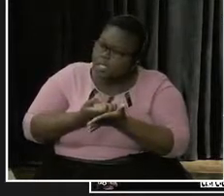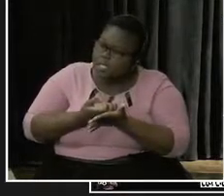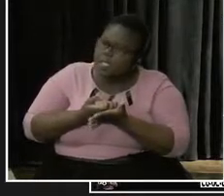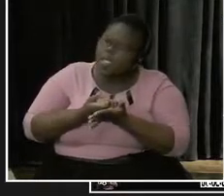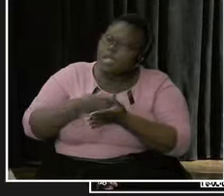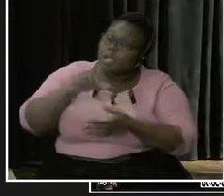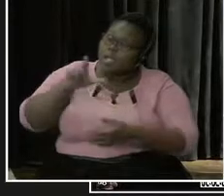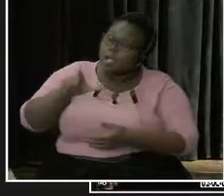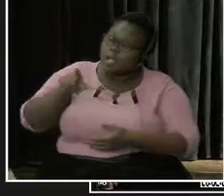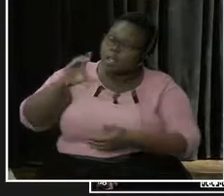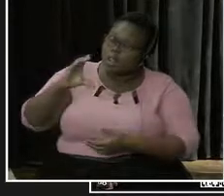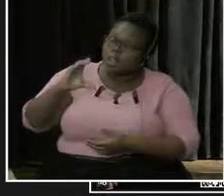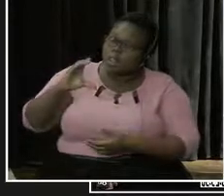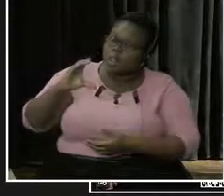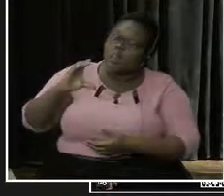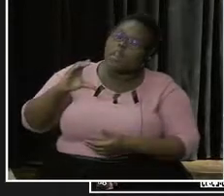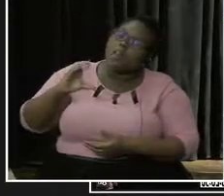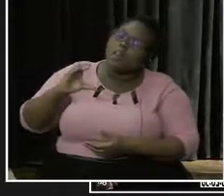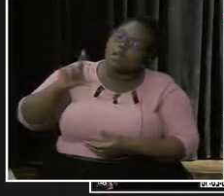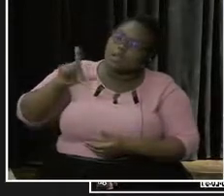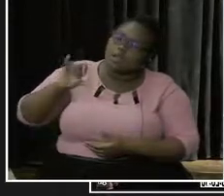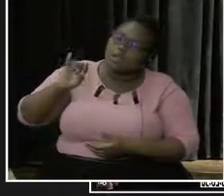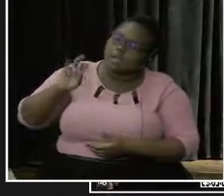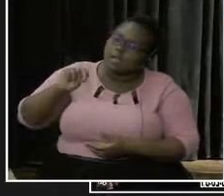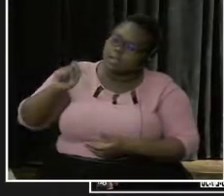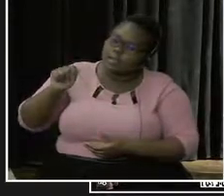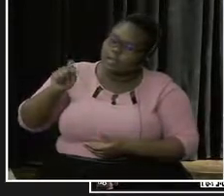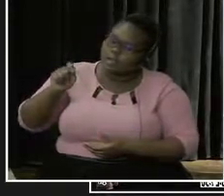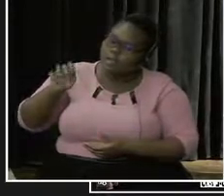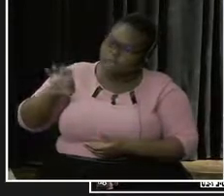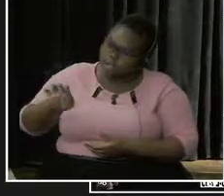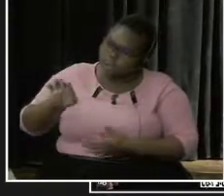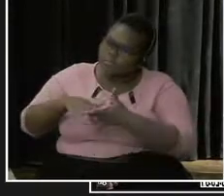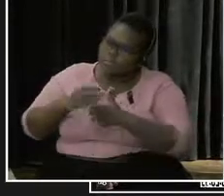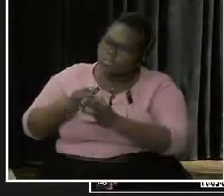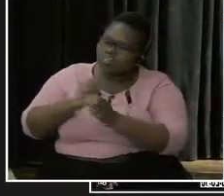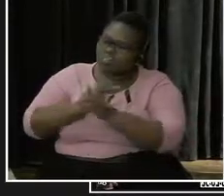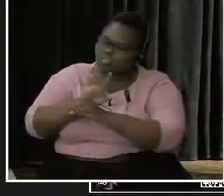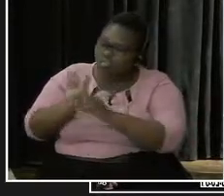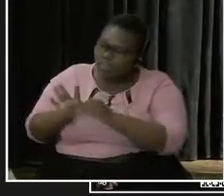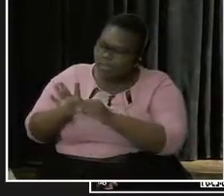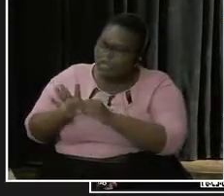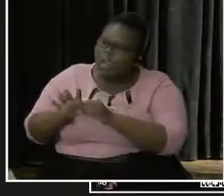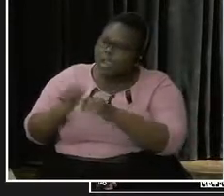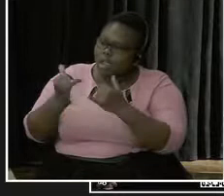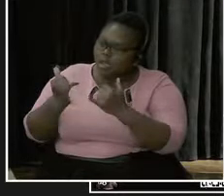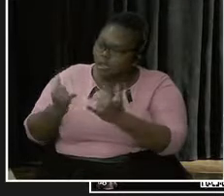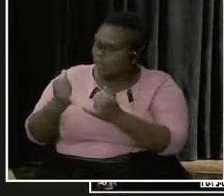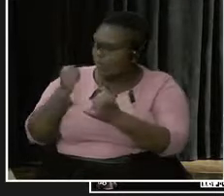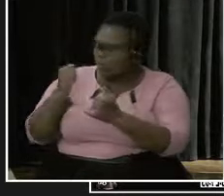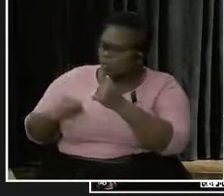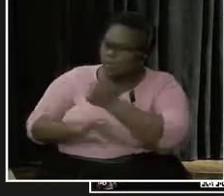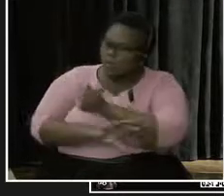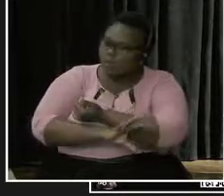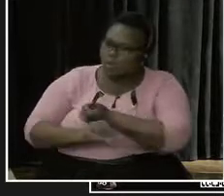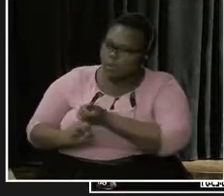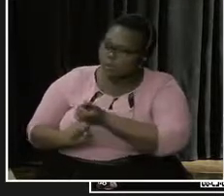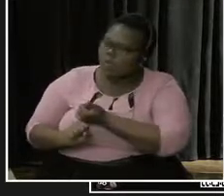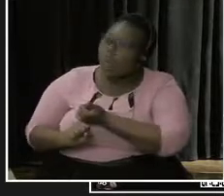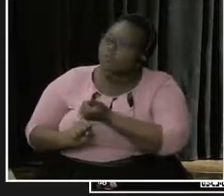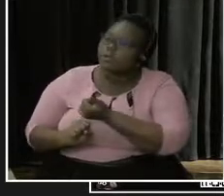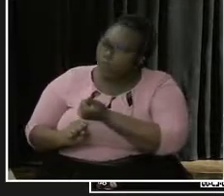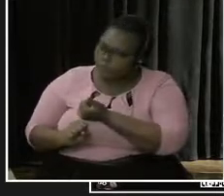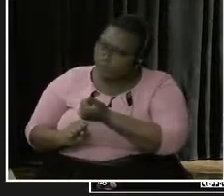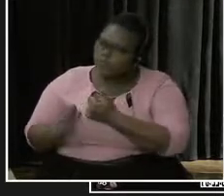climate due to COVID-19 pandemic and now by recent unrest, have this ensured that